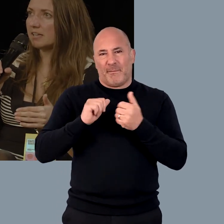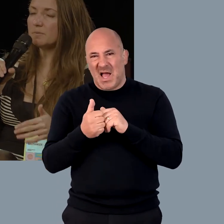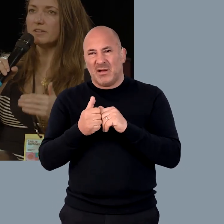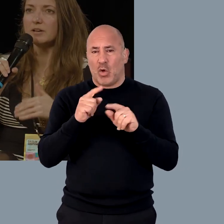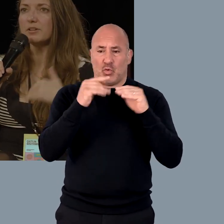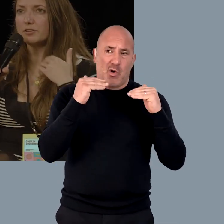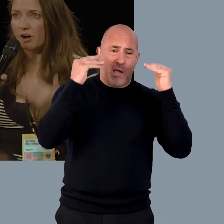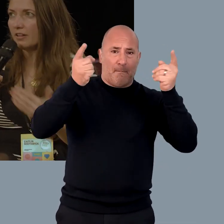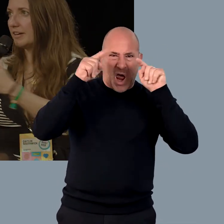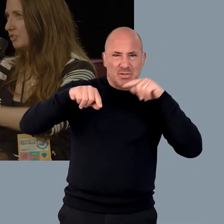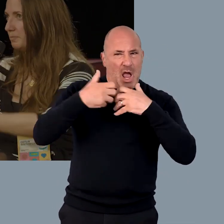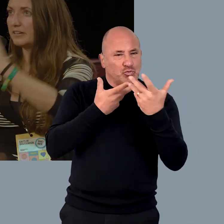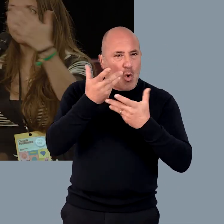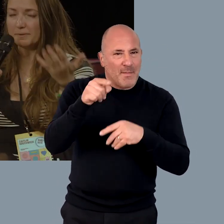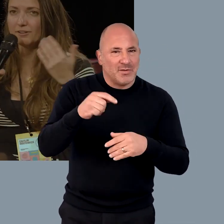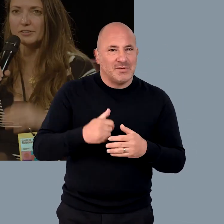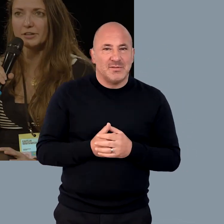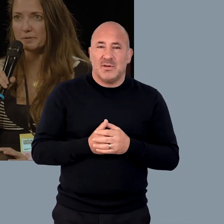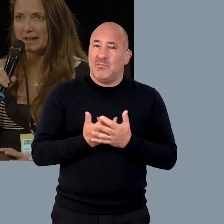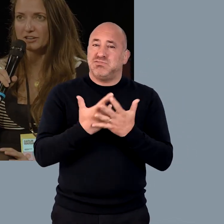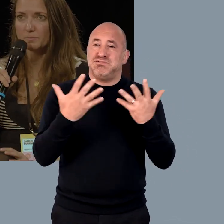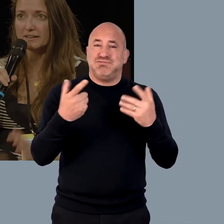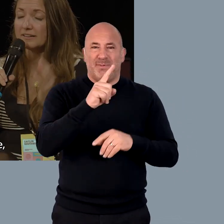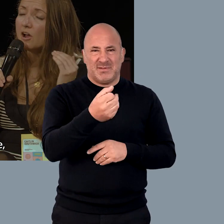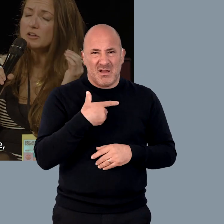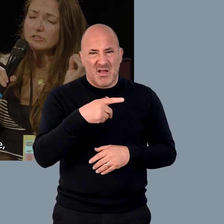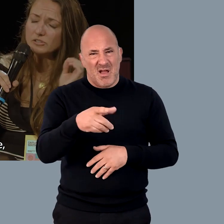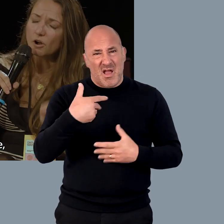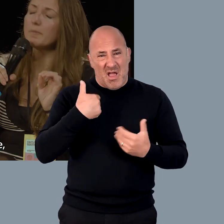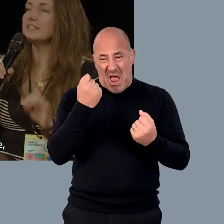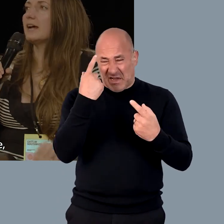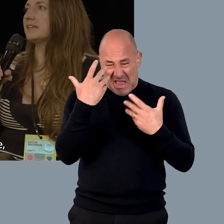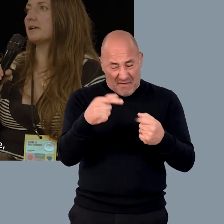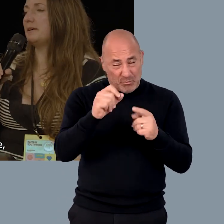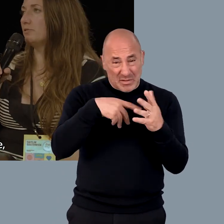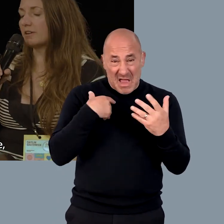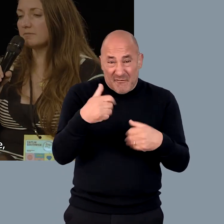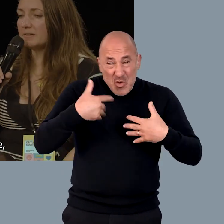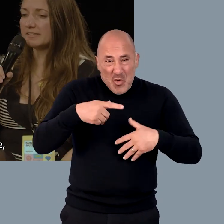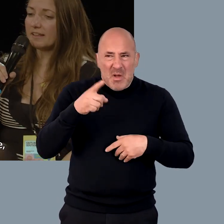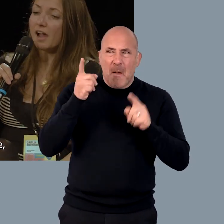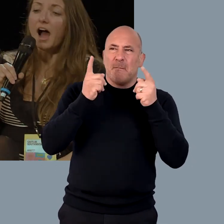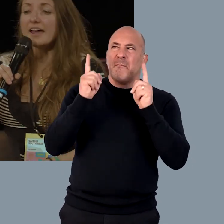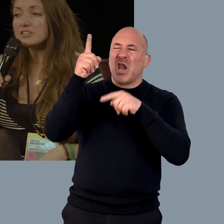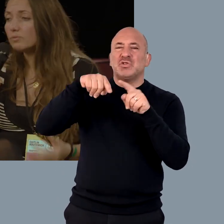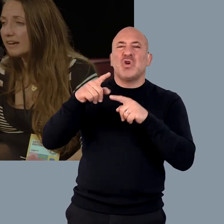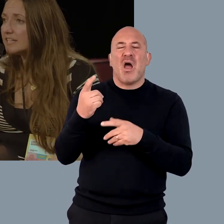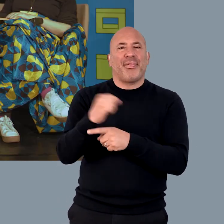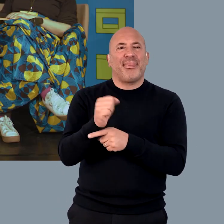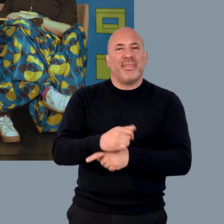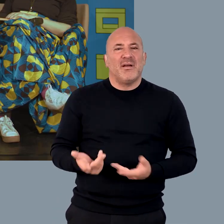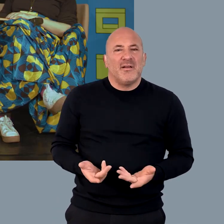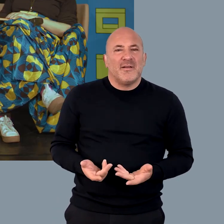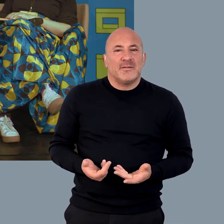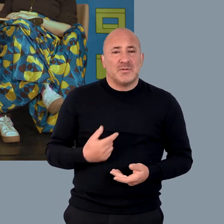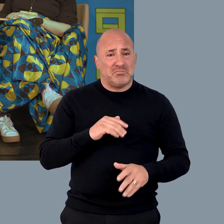about sustainability with your colleagues, your peers, but also your upper management. And so many times I get people who come to me and say like, I had this great idea